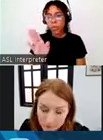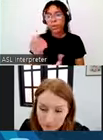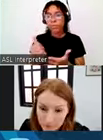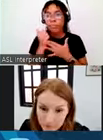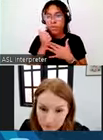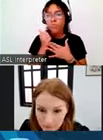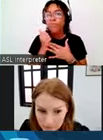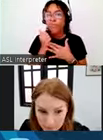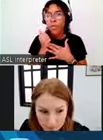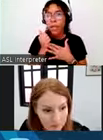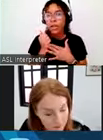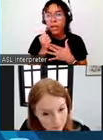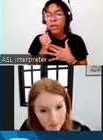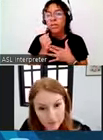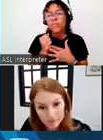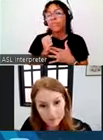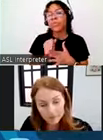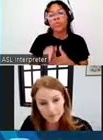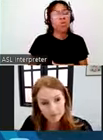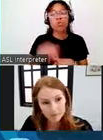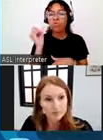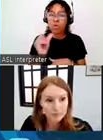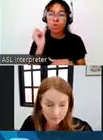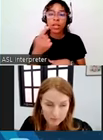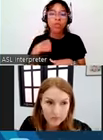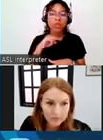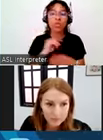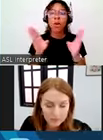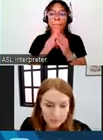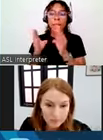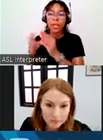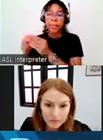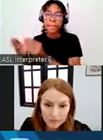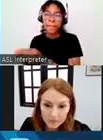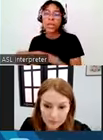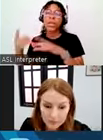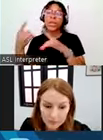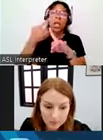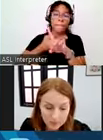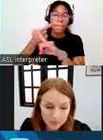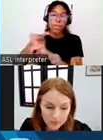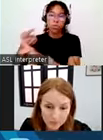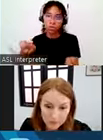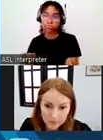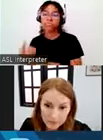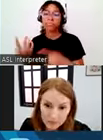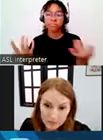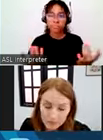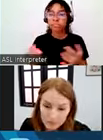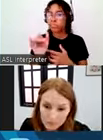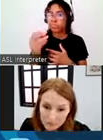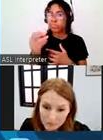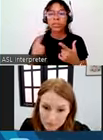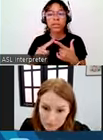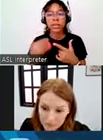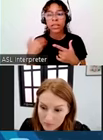input on a regular basis. As we said, we've been meeting monthly so far and we're gonna meet at least quarterly going forward. We also have the